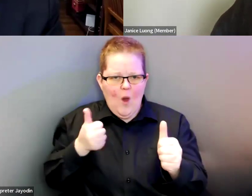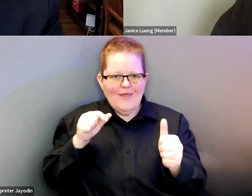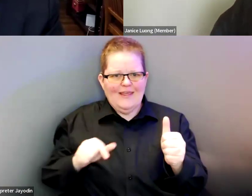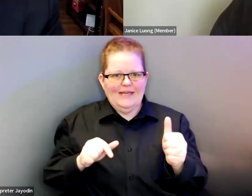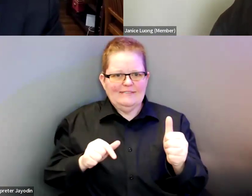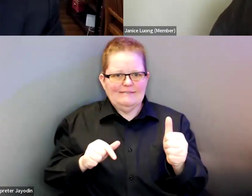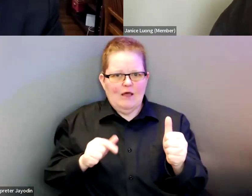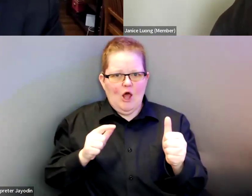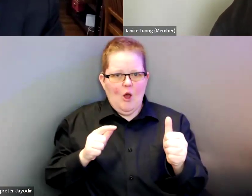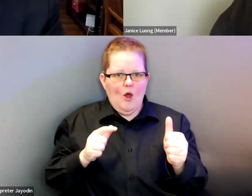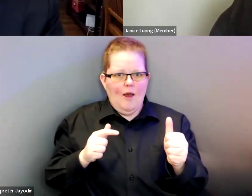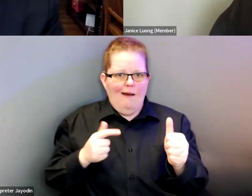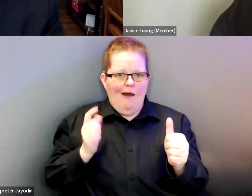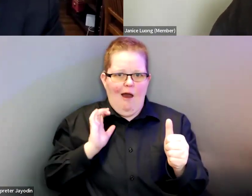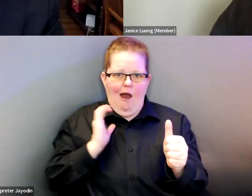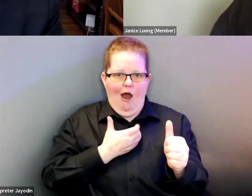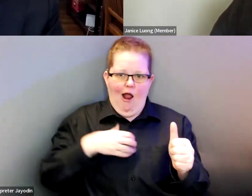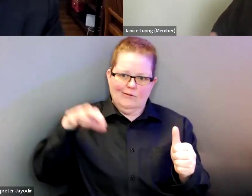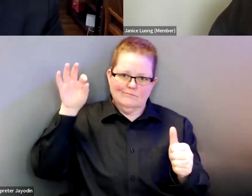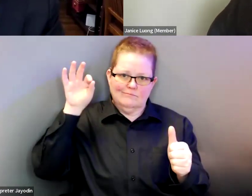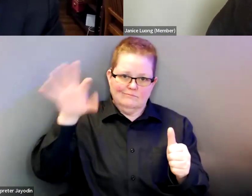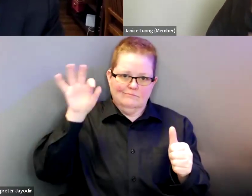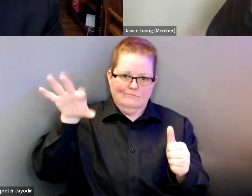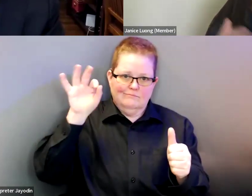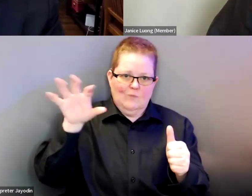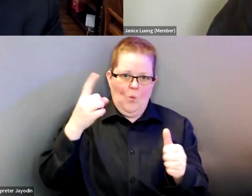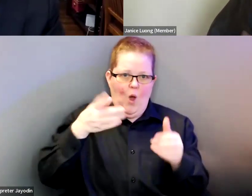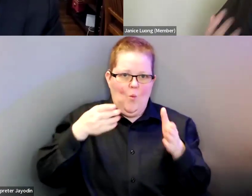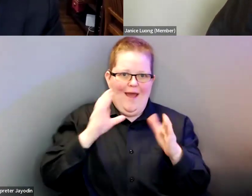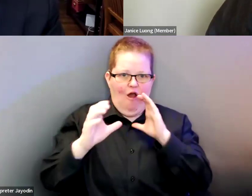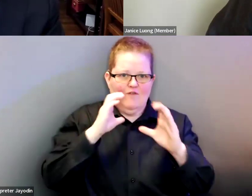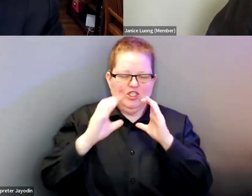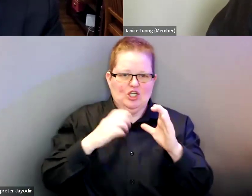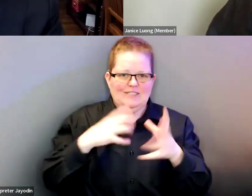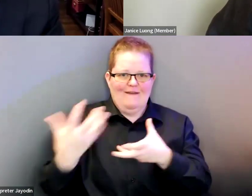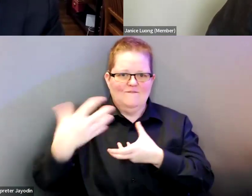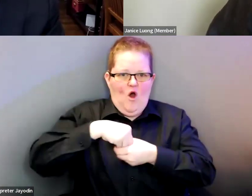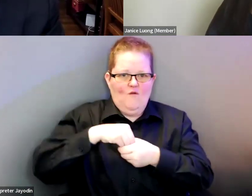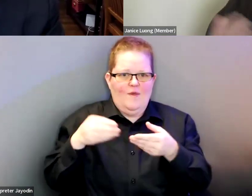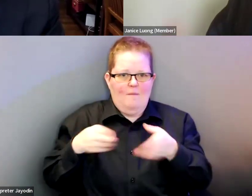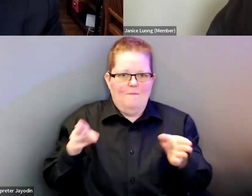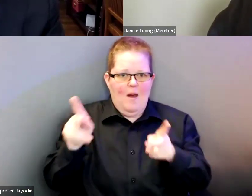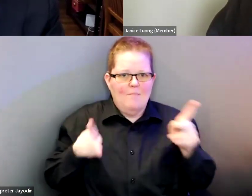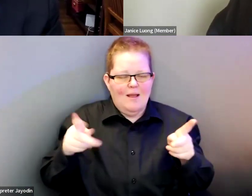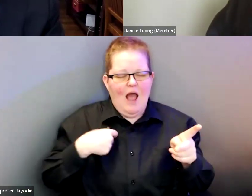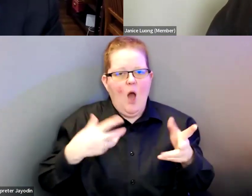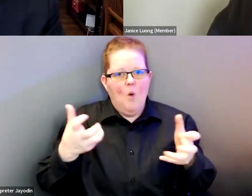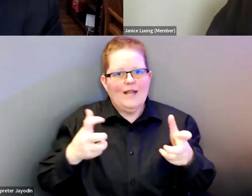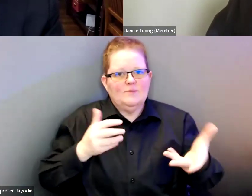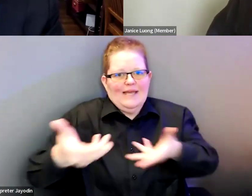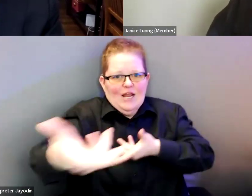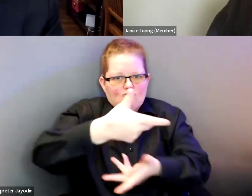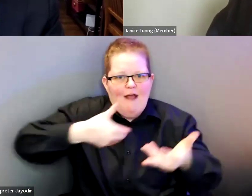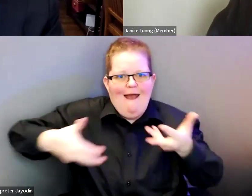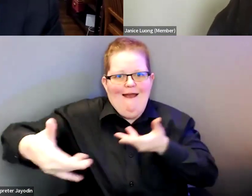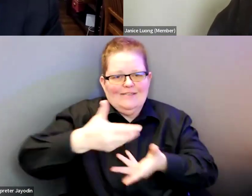conversation in terms of engaging with the public. I would love to find a way on how we can interact with the public, however that looks like. That could be